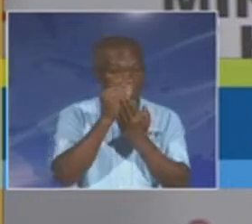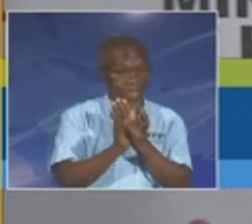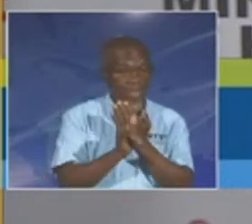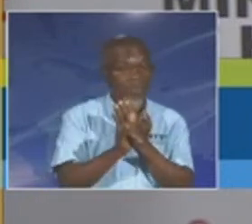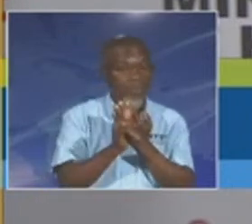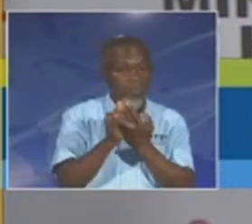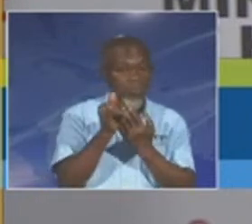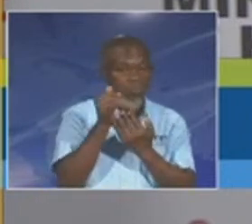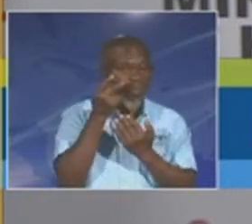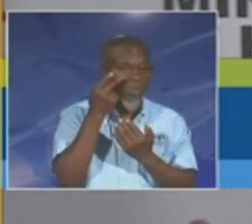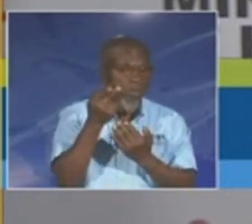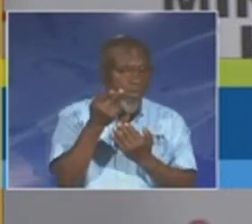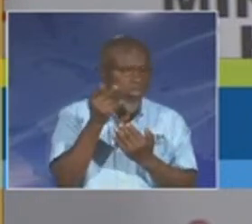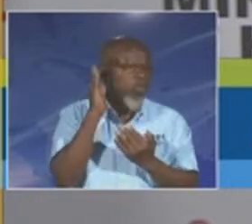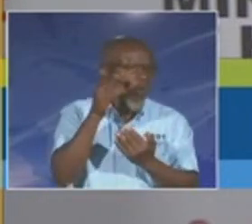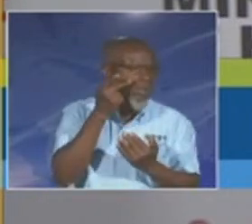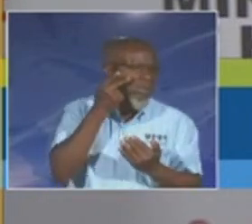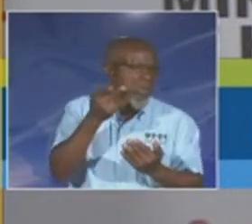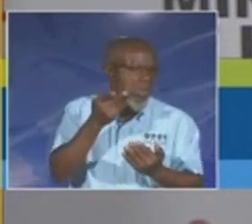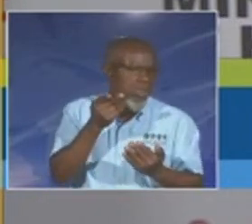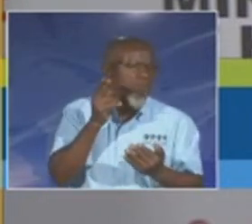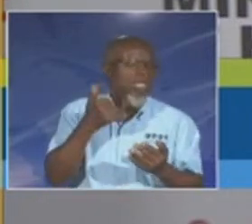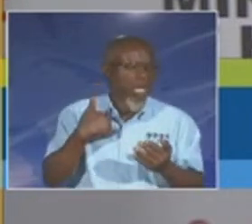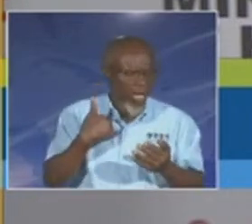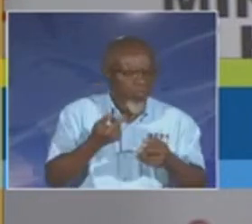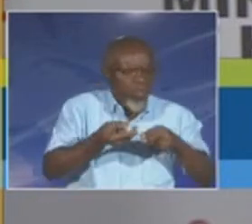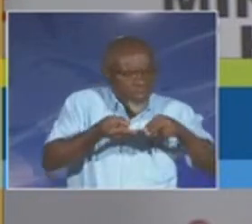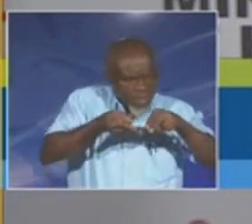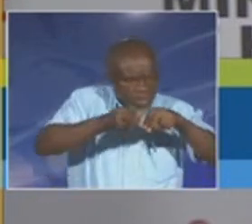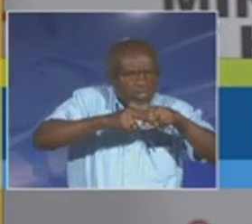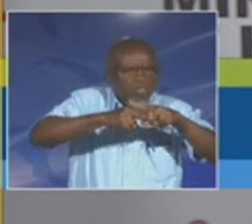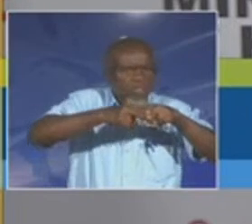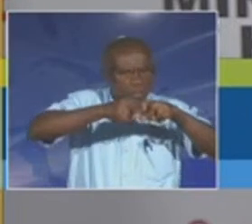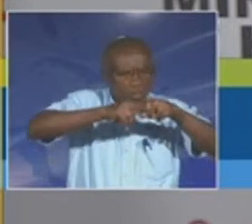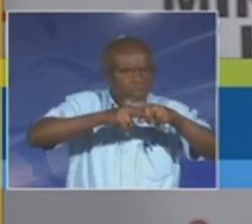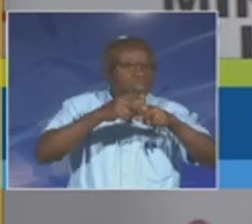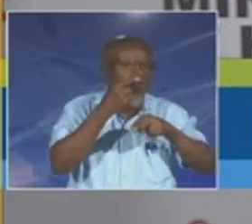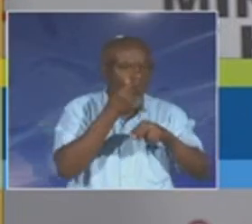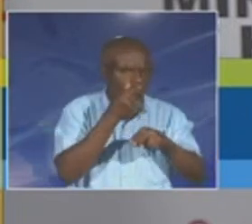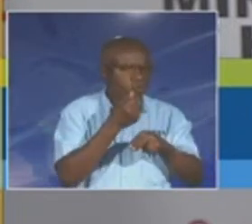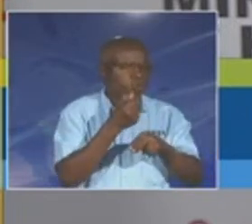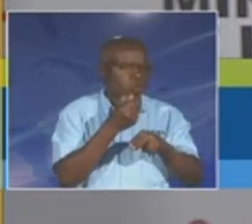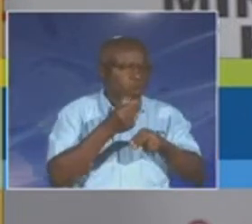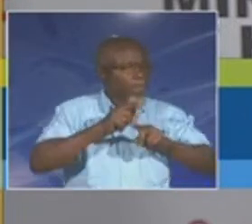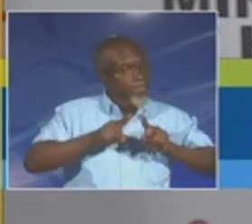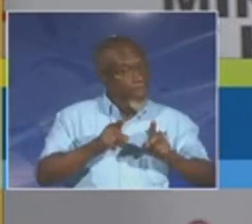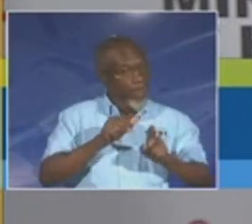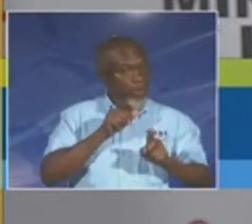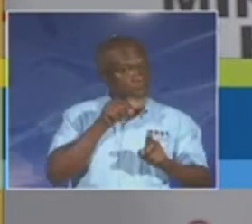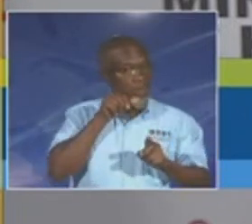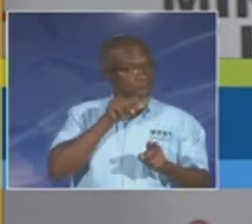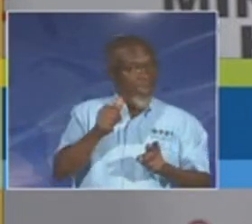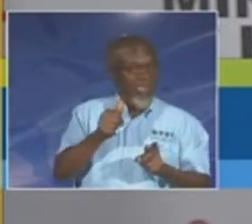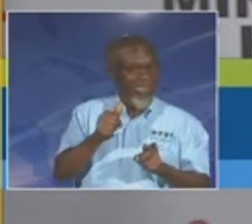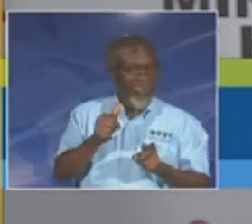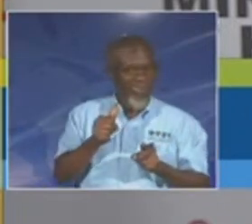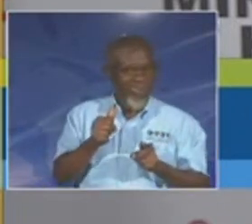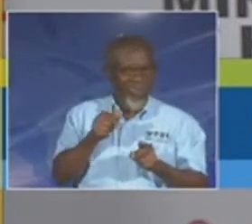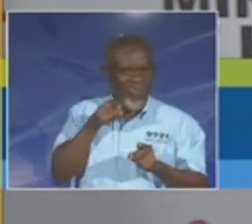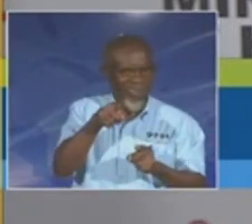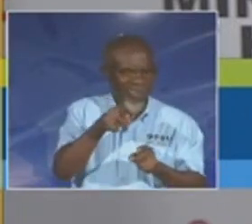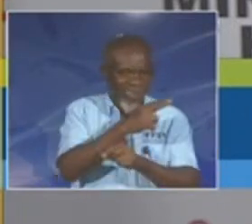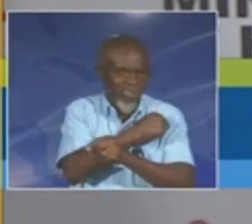Hemisphere, you will expect that a rise in number of cases will happen. But generally speaking, it doesn't overwhelm the healthcare system in a